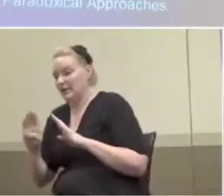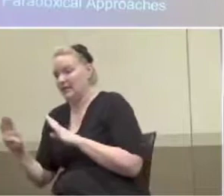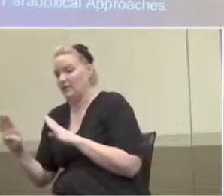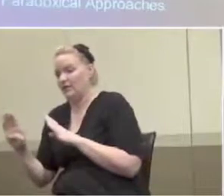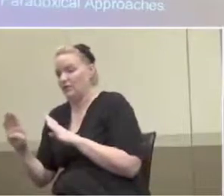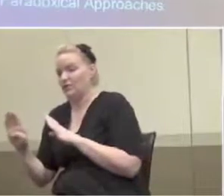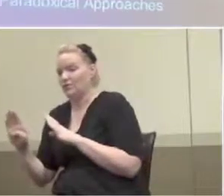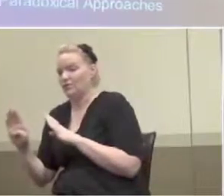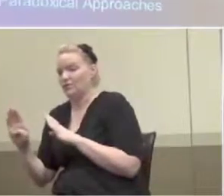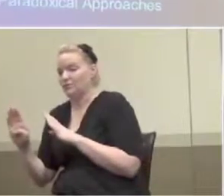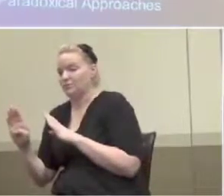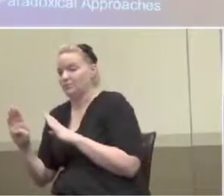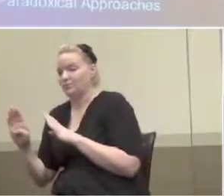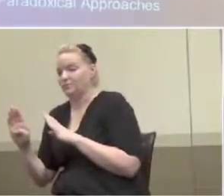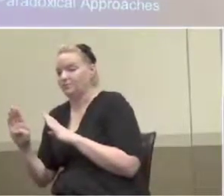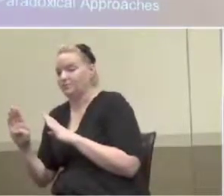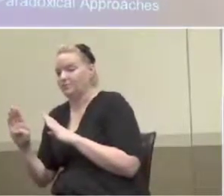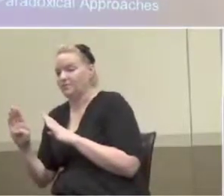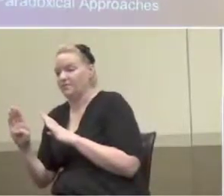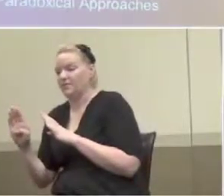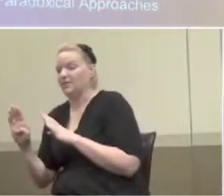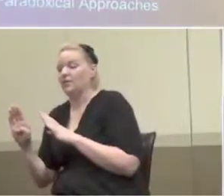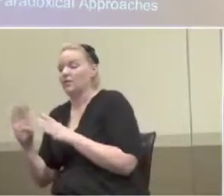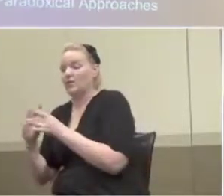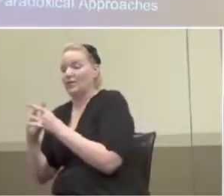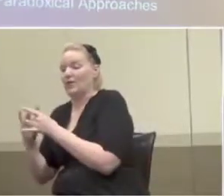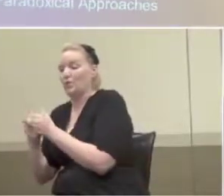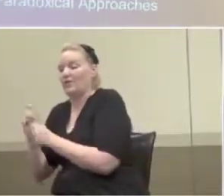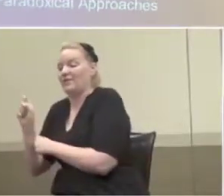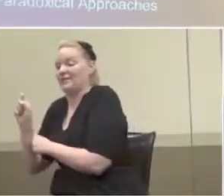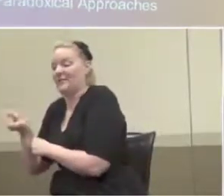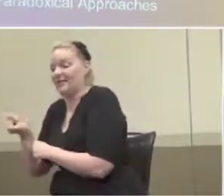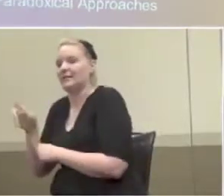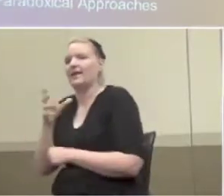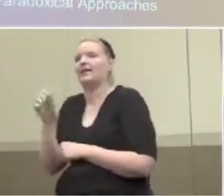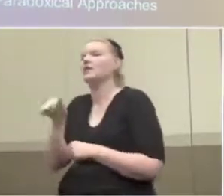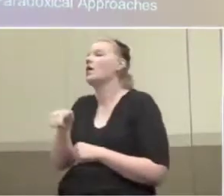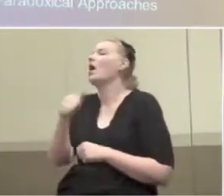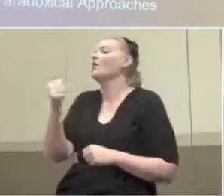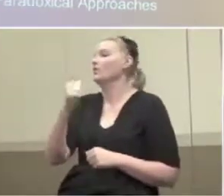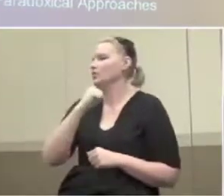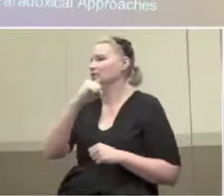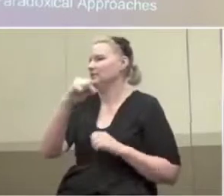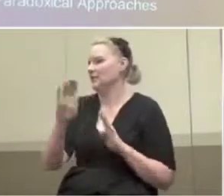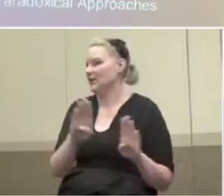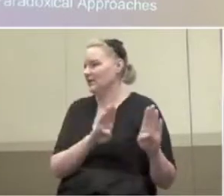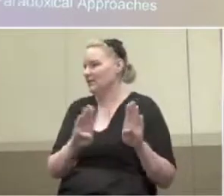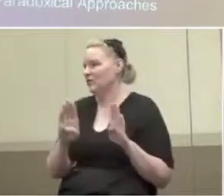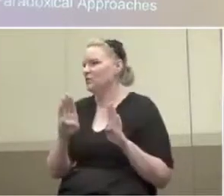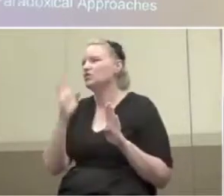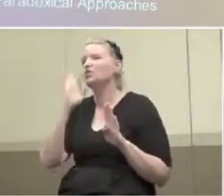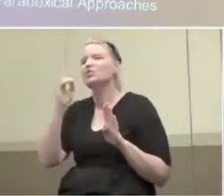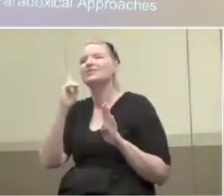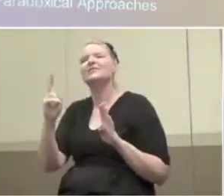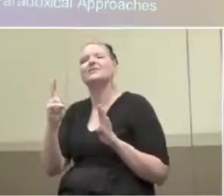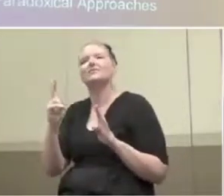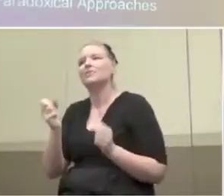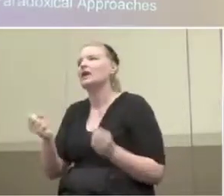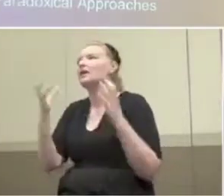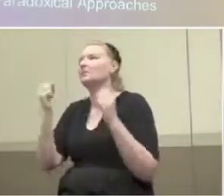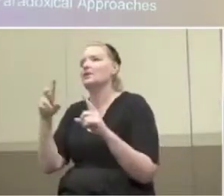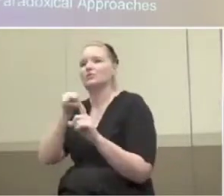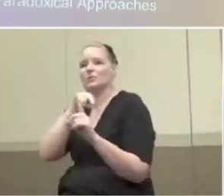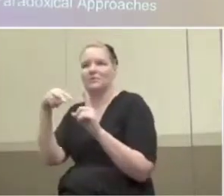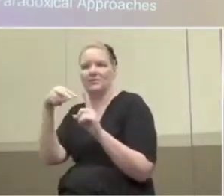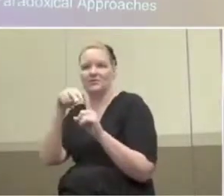in some basic need versus other resistant behaviors. We're We're going to look at different multiple perspectives from